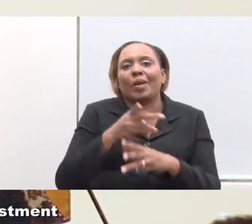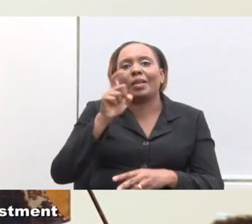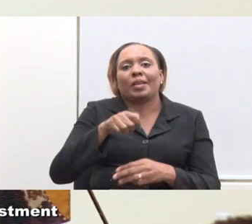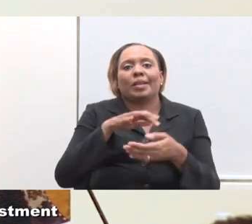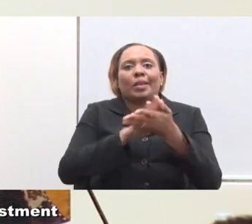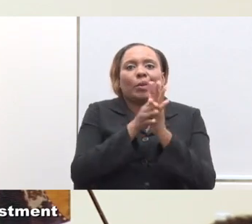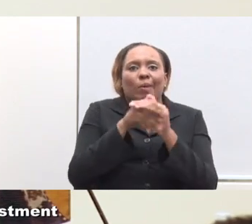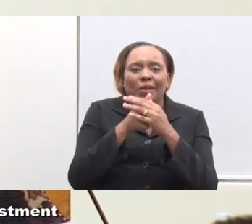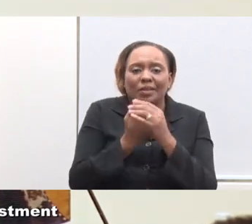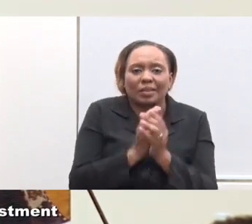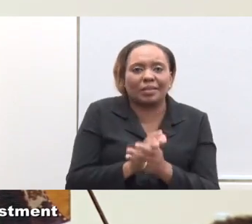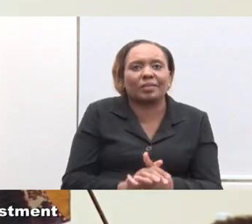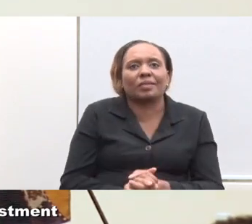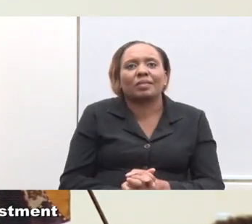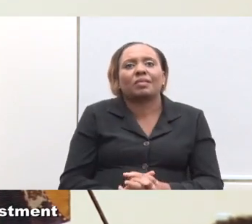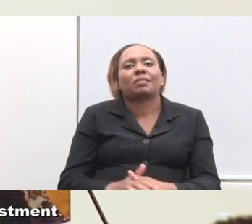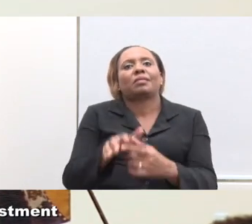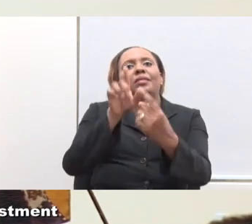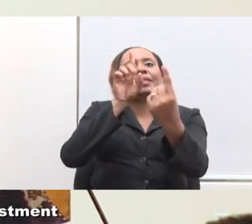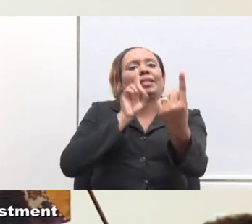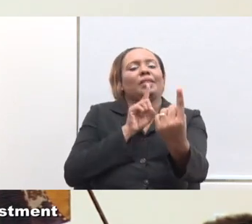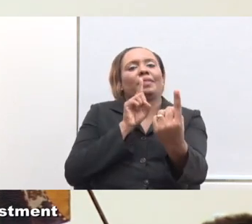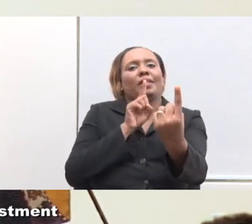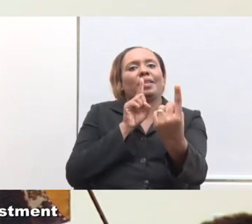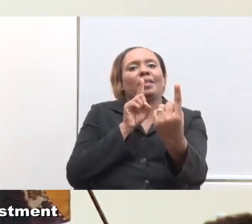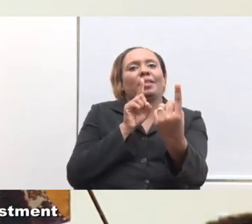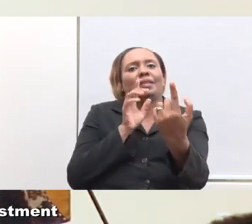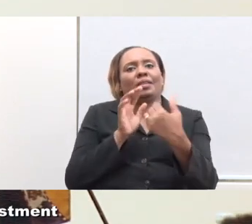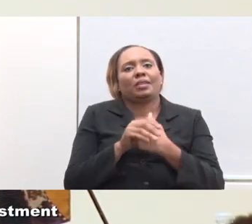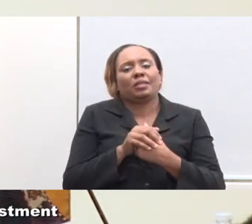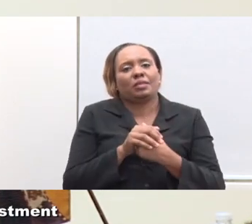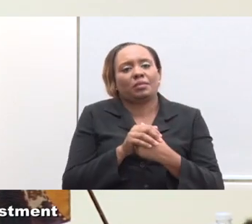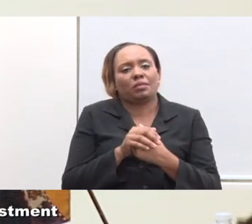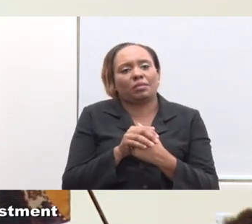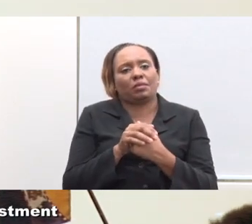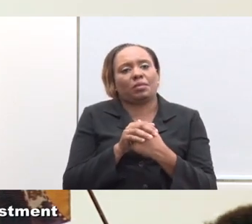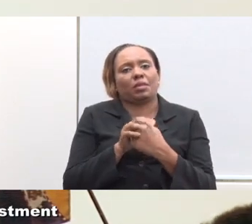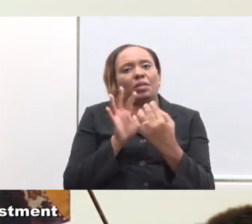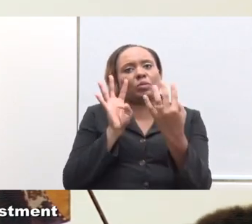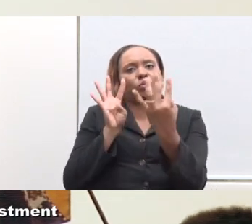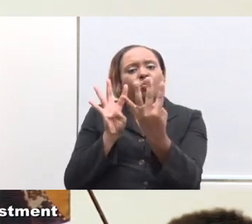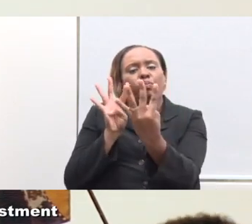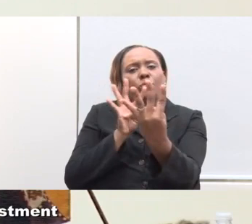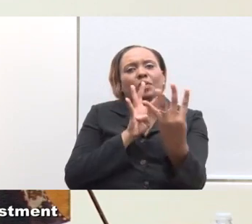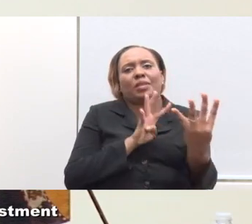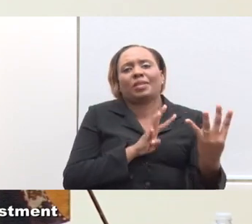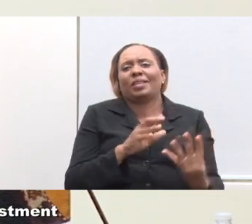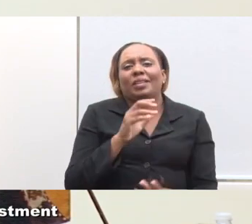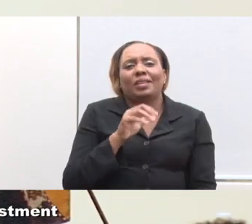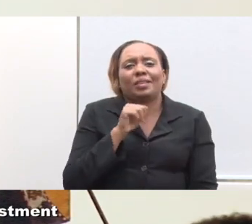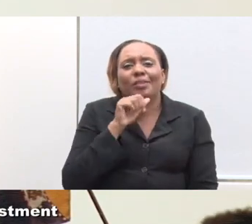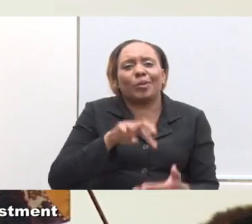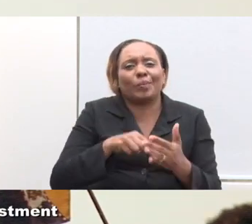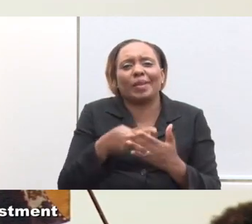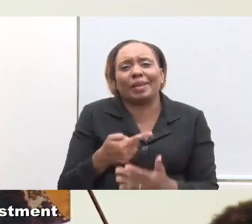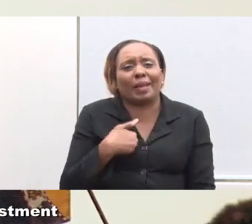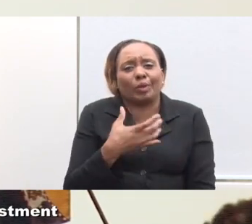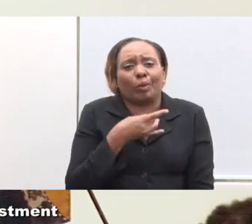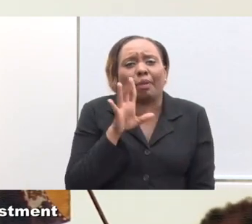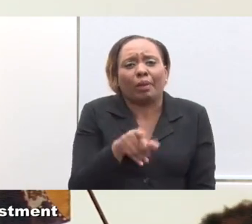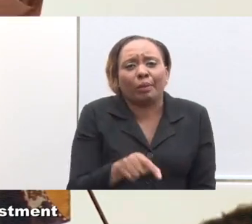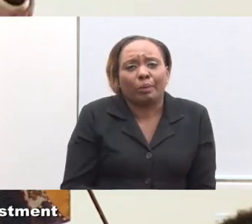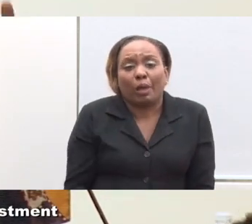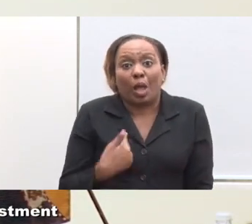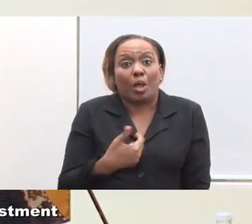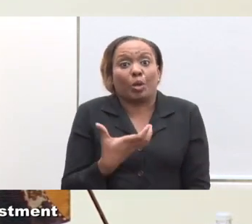Social distancing, the AG said it well. Social distancing don't mean that I don't like you, can't meet with you, can't work with you. I